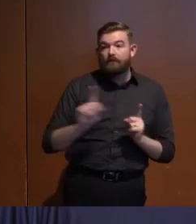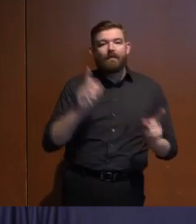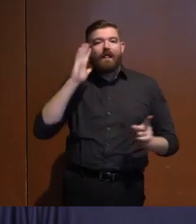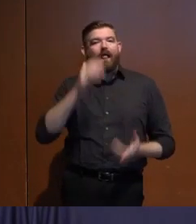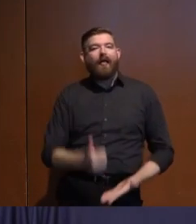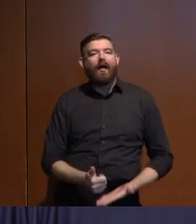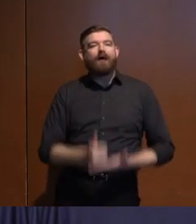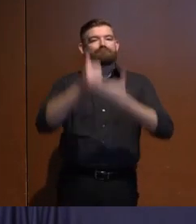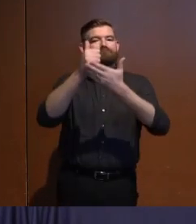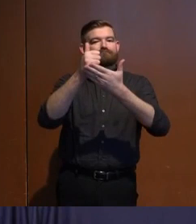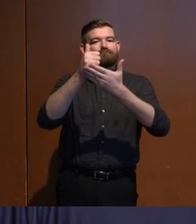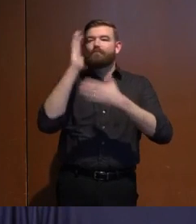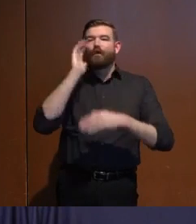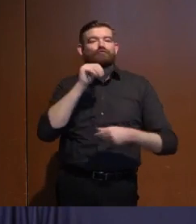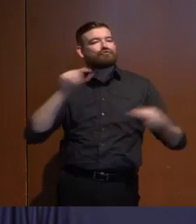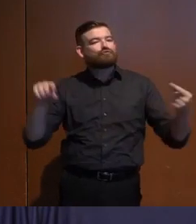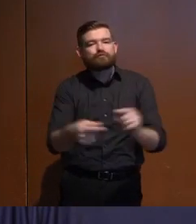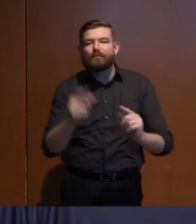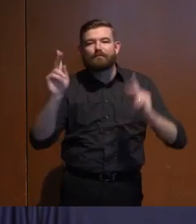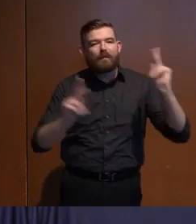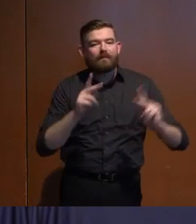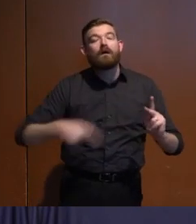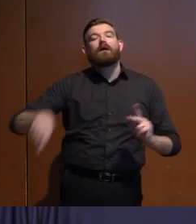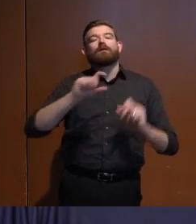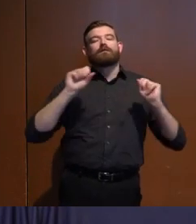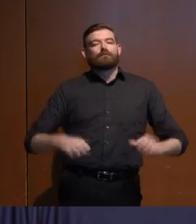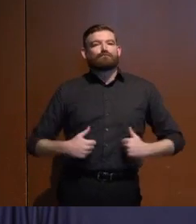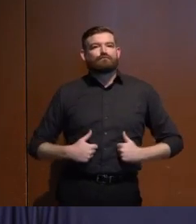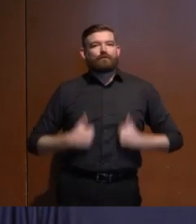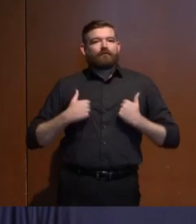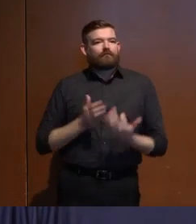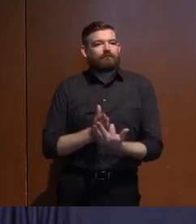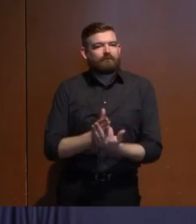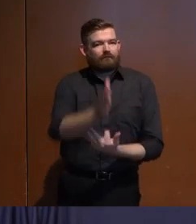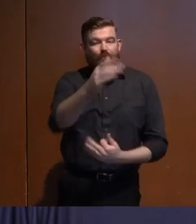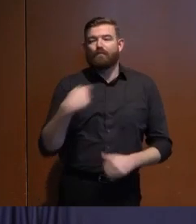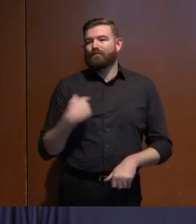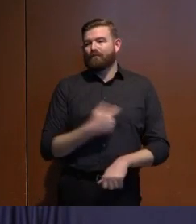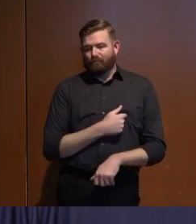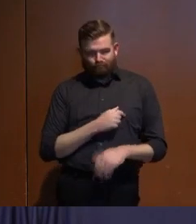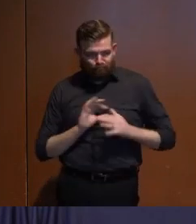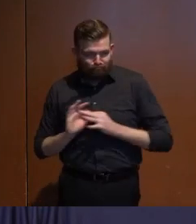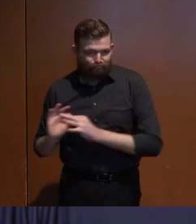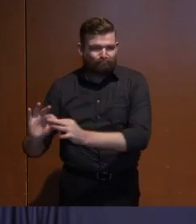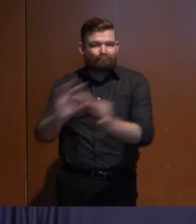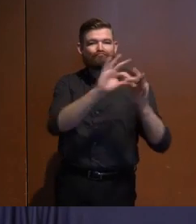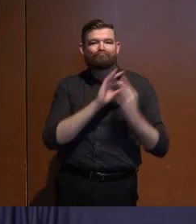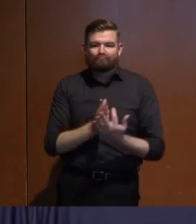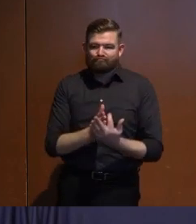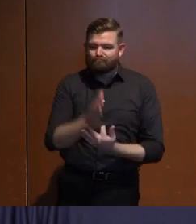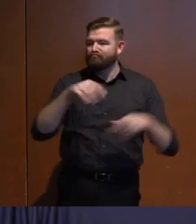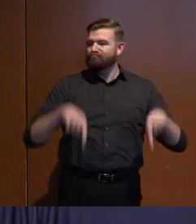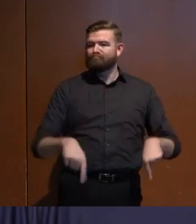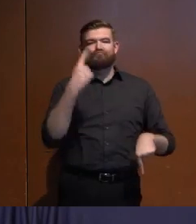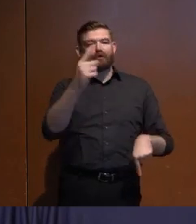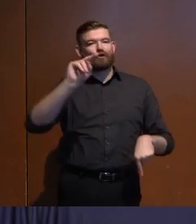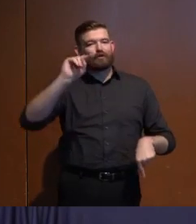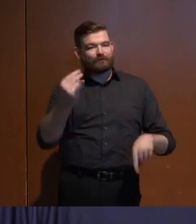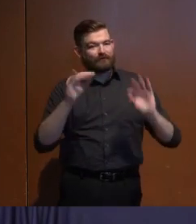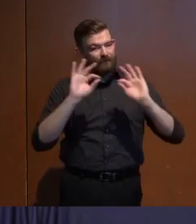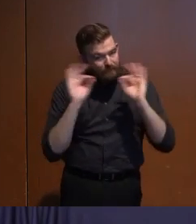before. We are all in this together as one New Jersey family. We may be literally apart right